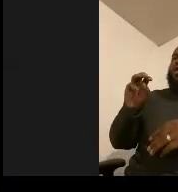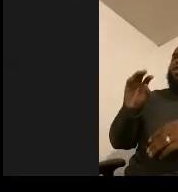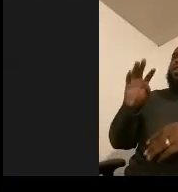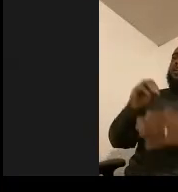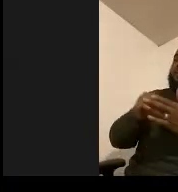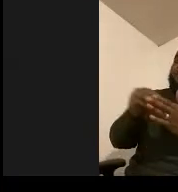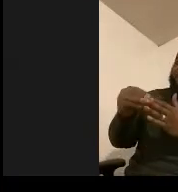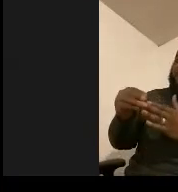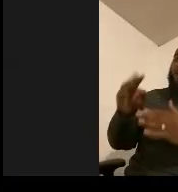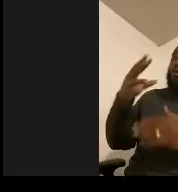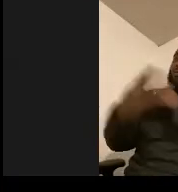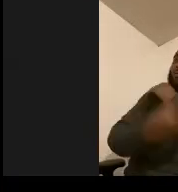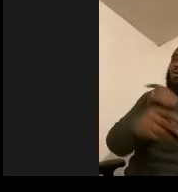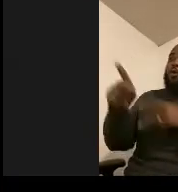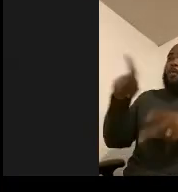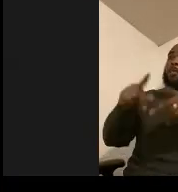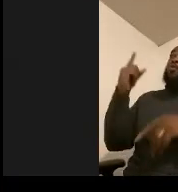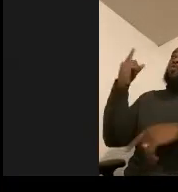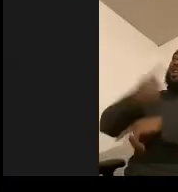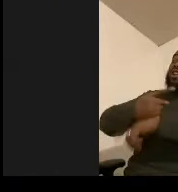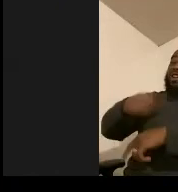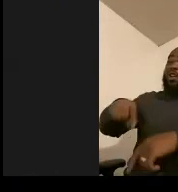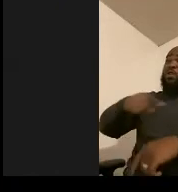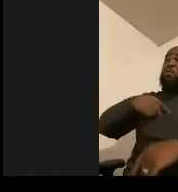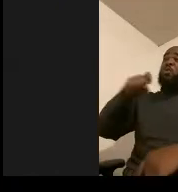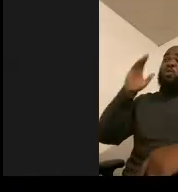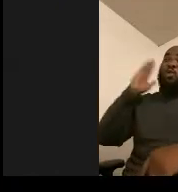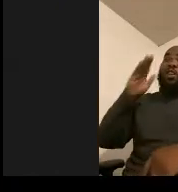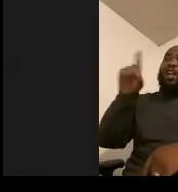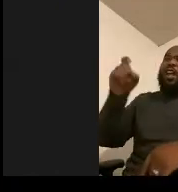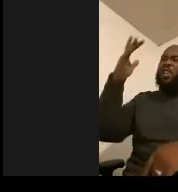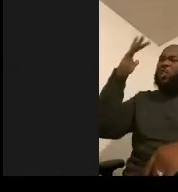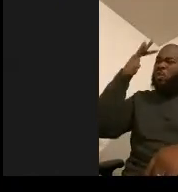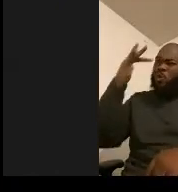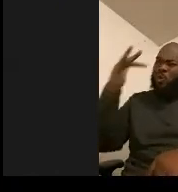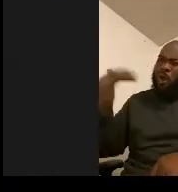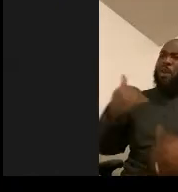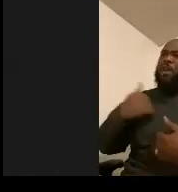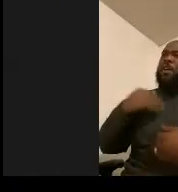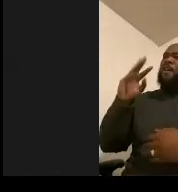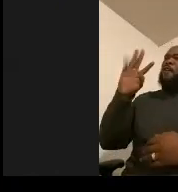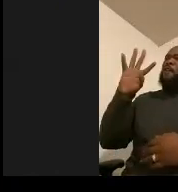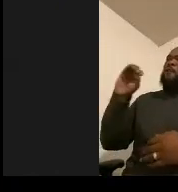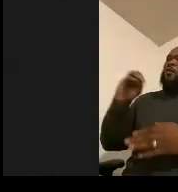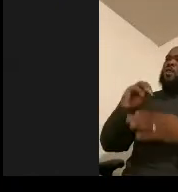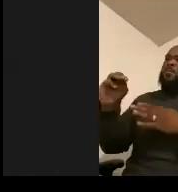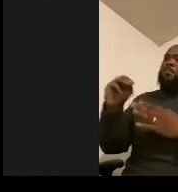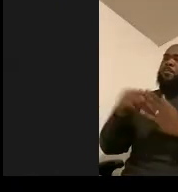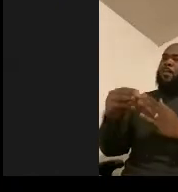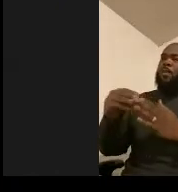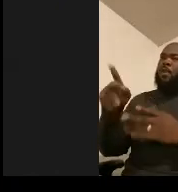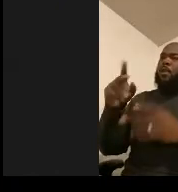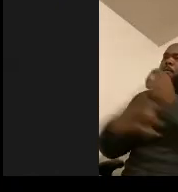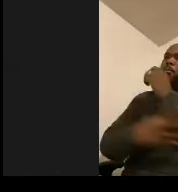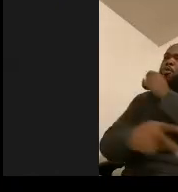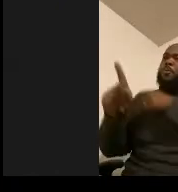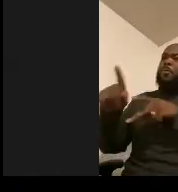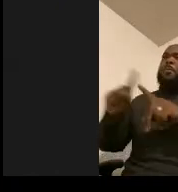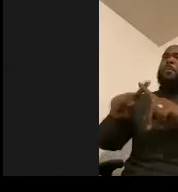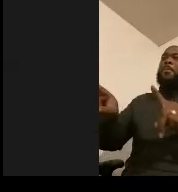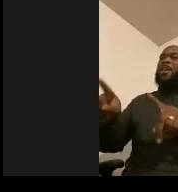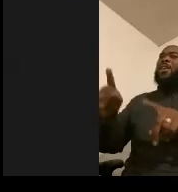one day we must ask the question, why are there 40 million poor people in America? Not just that there's poverty, but why is that